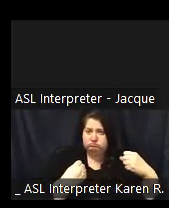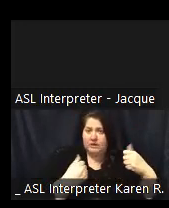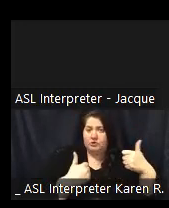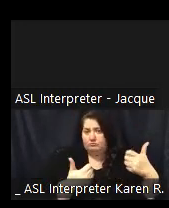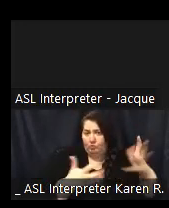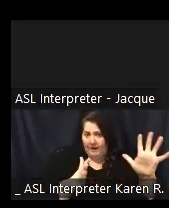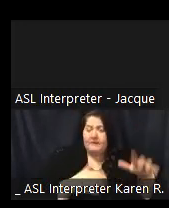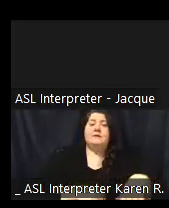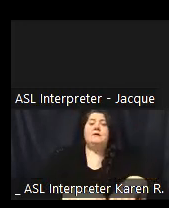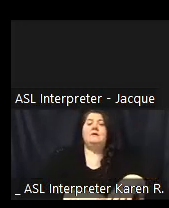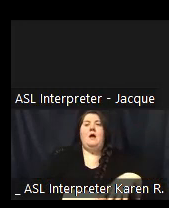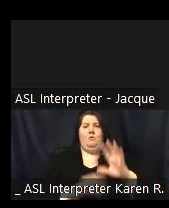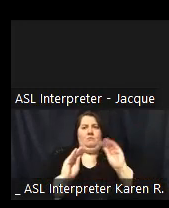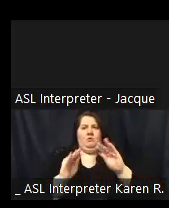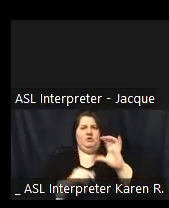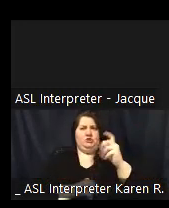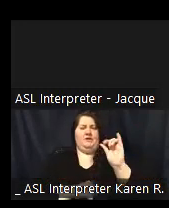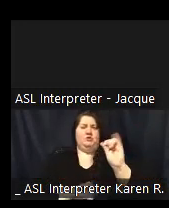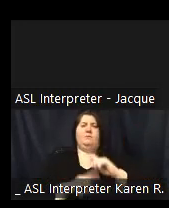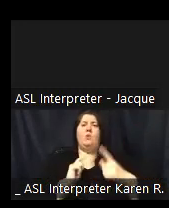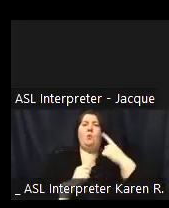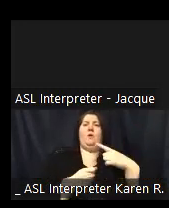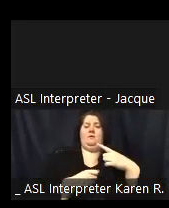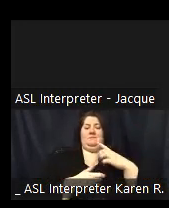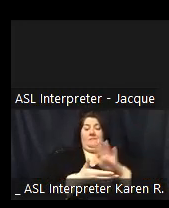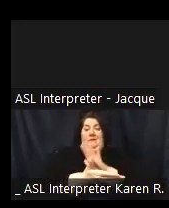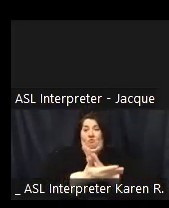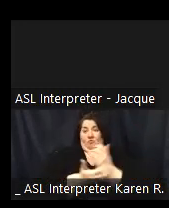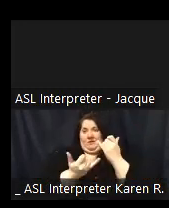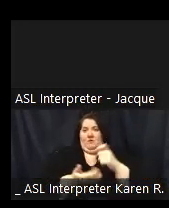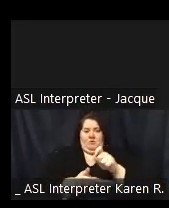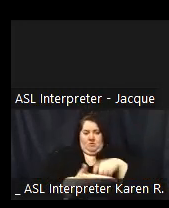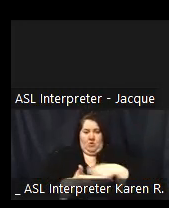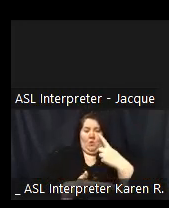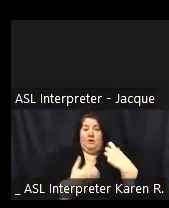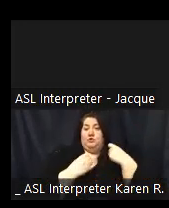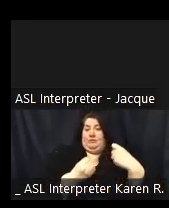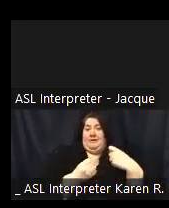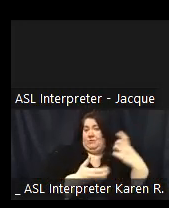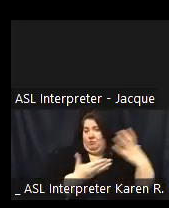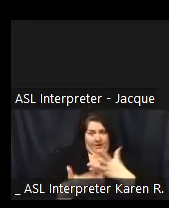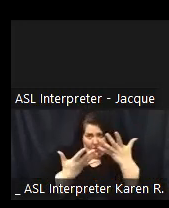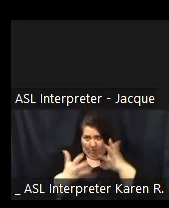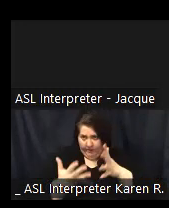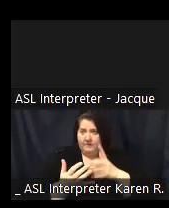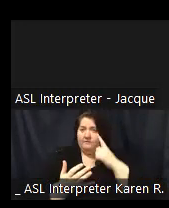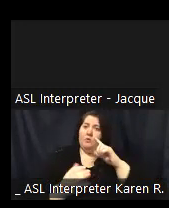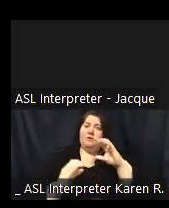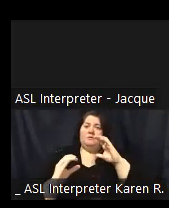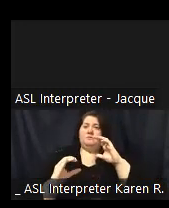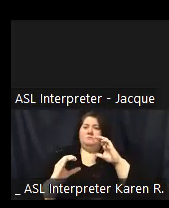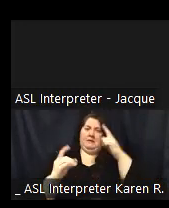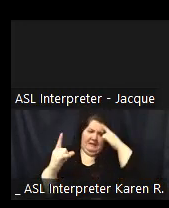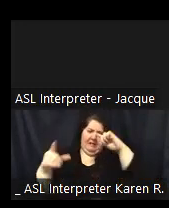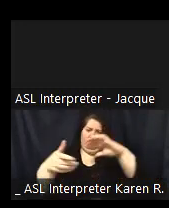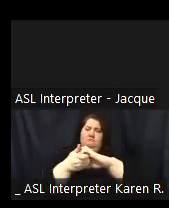I will also put it in the chat. So on a piece of paper, write down one strength you bring to collaborative communication, and